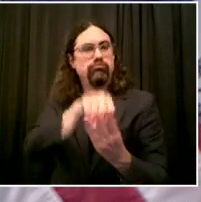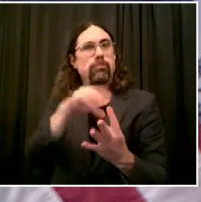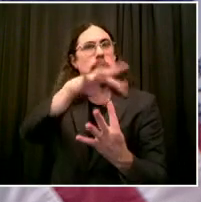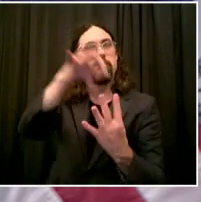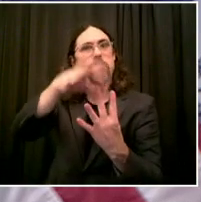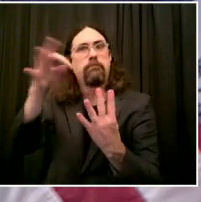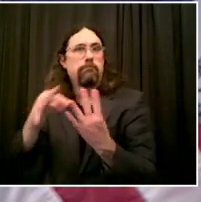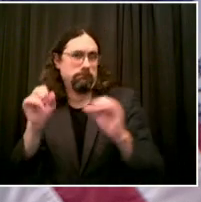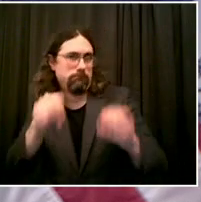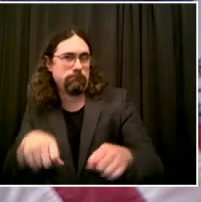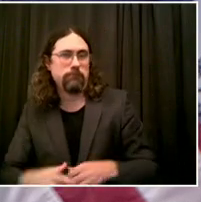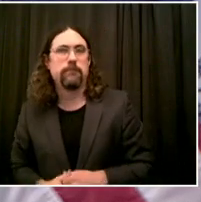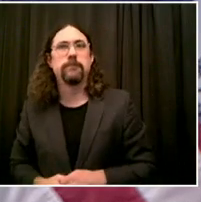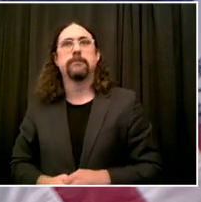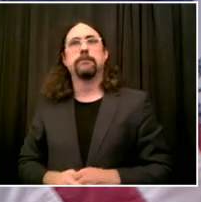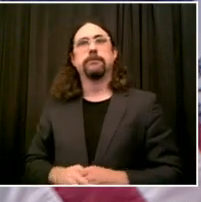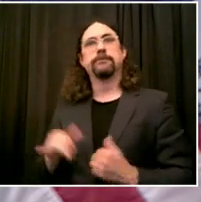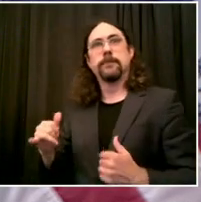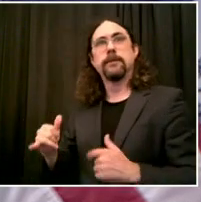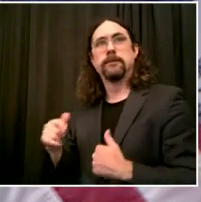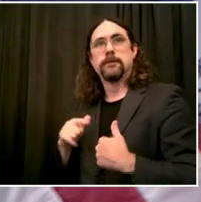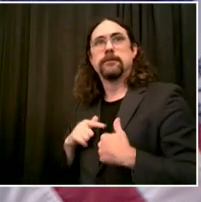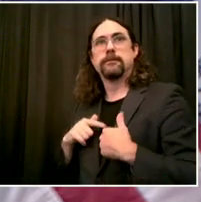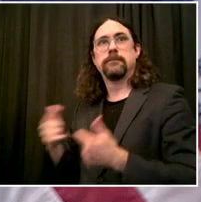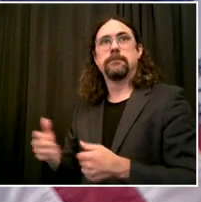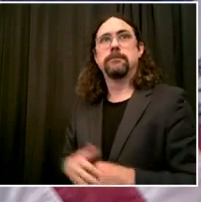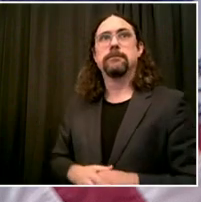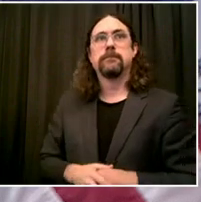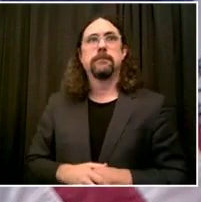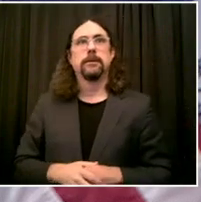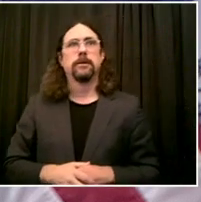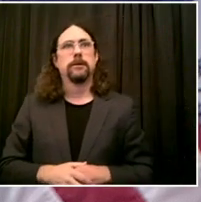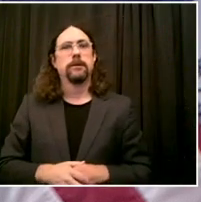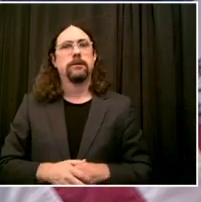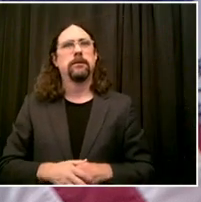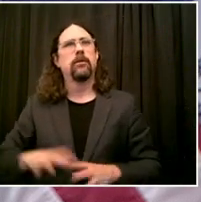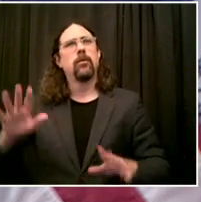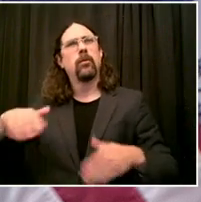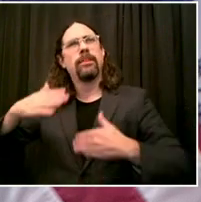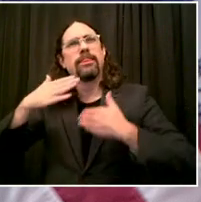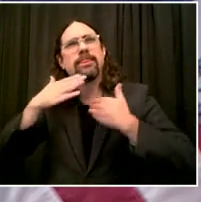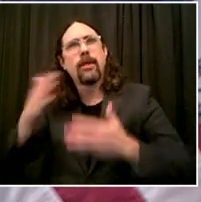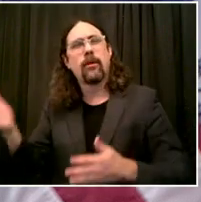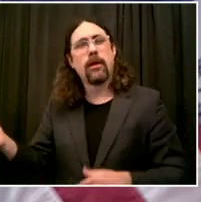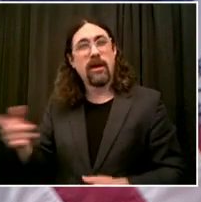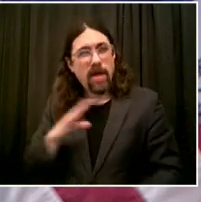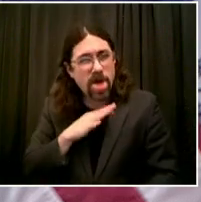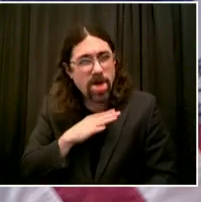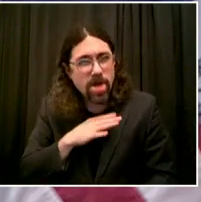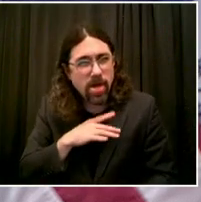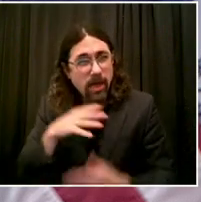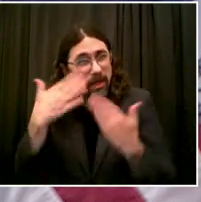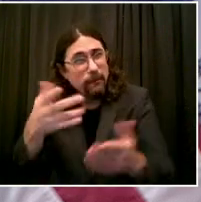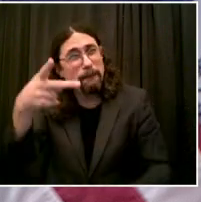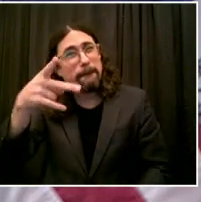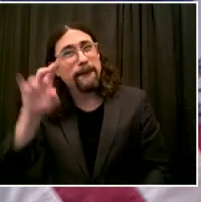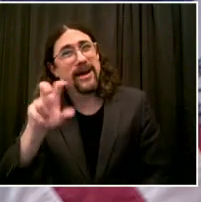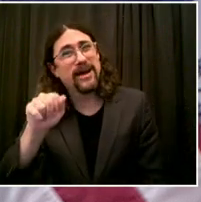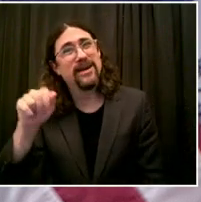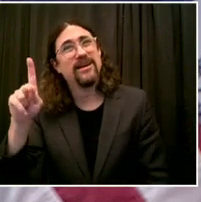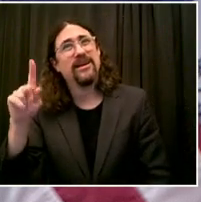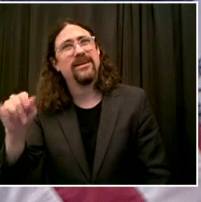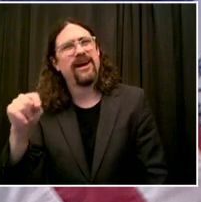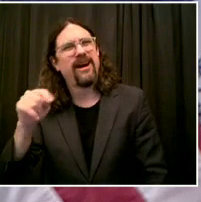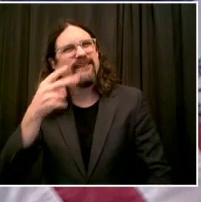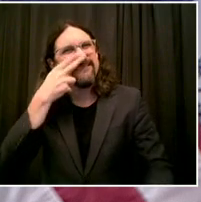for kids in the city. And look, we are so clear about the fact that we have to do everything and anything to help